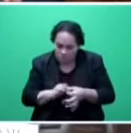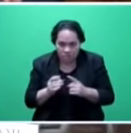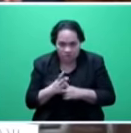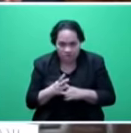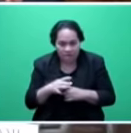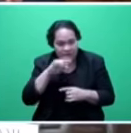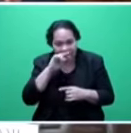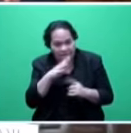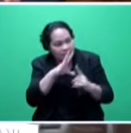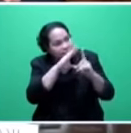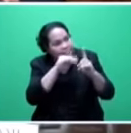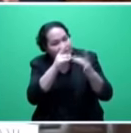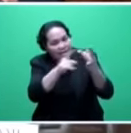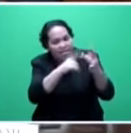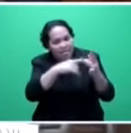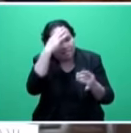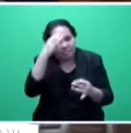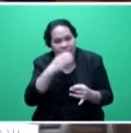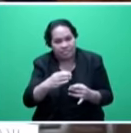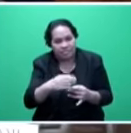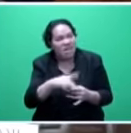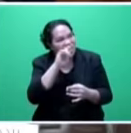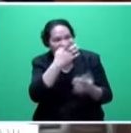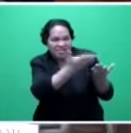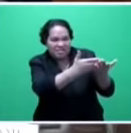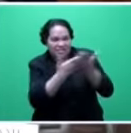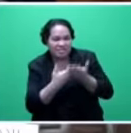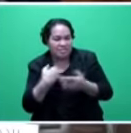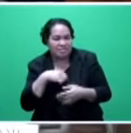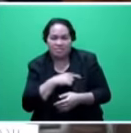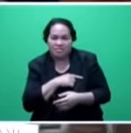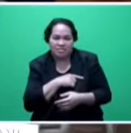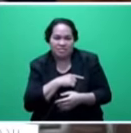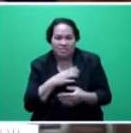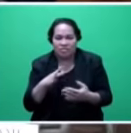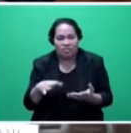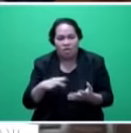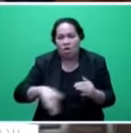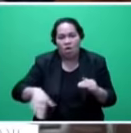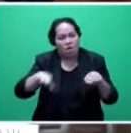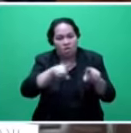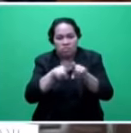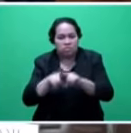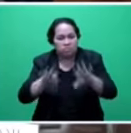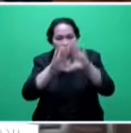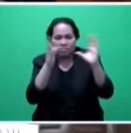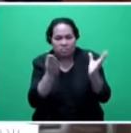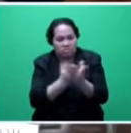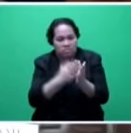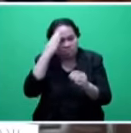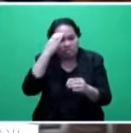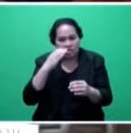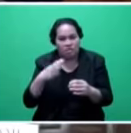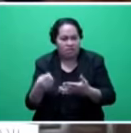other country can offer us unconditional assistance, not even a conditional one, as all countries are affected